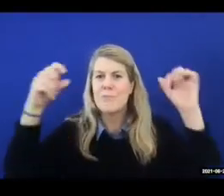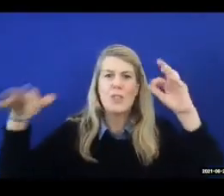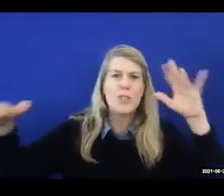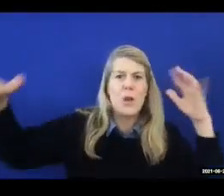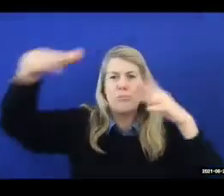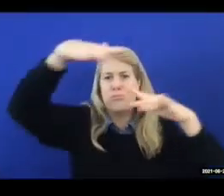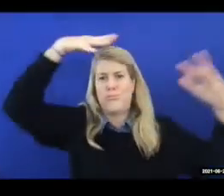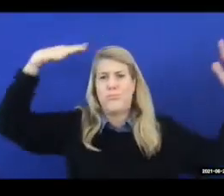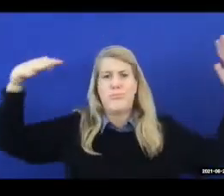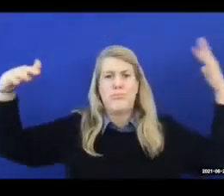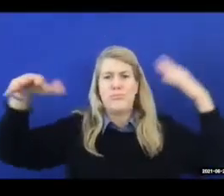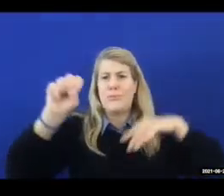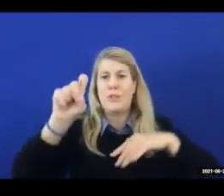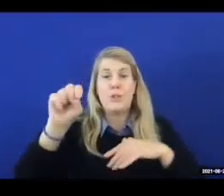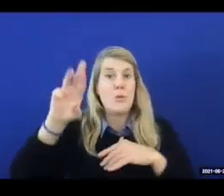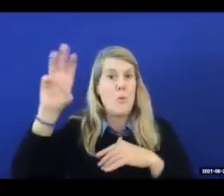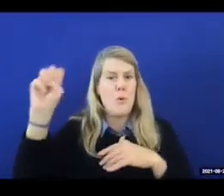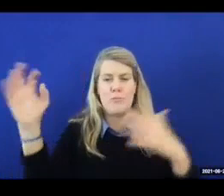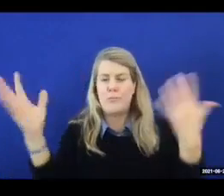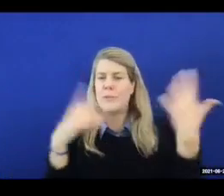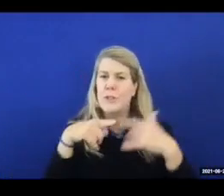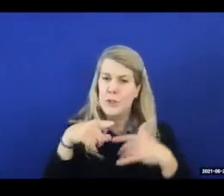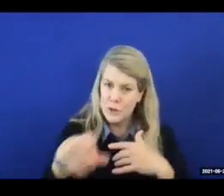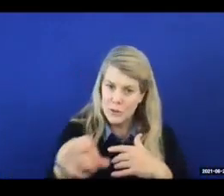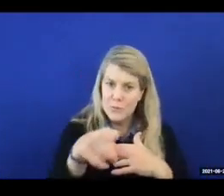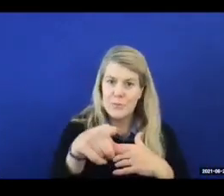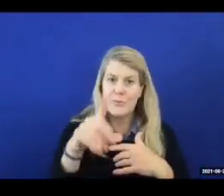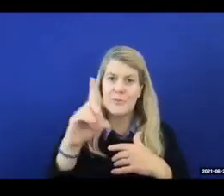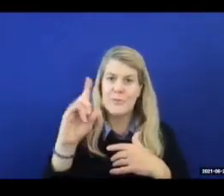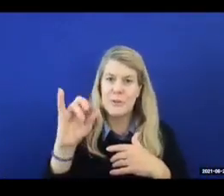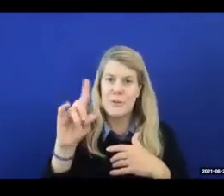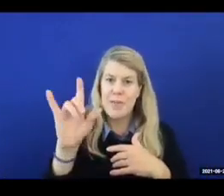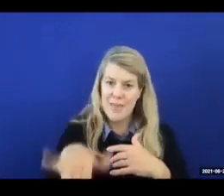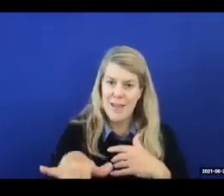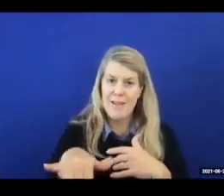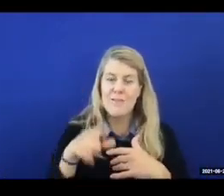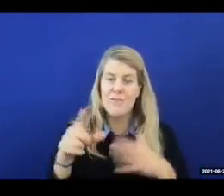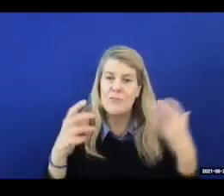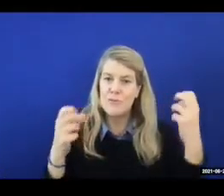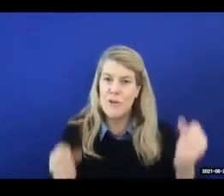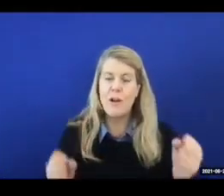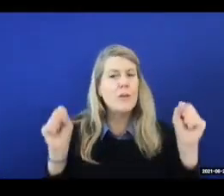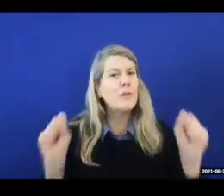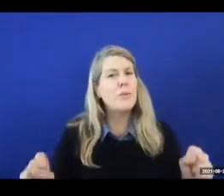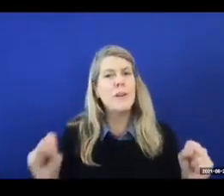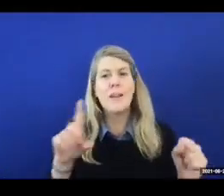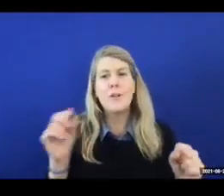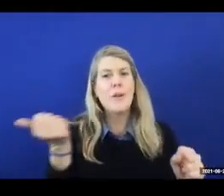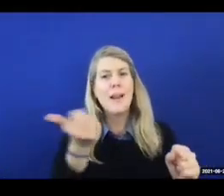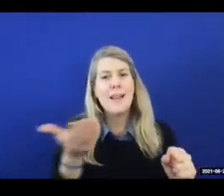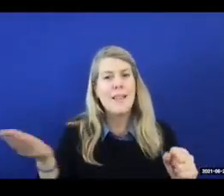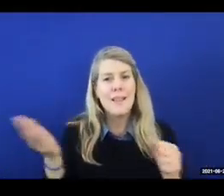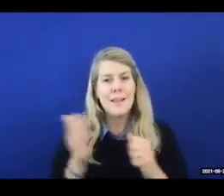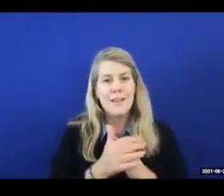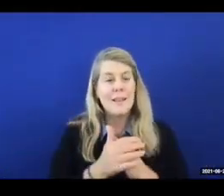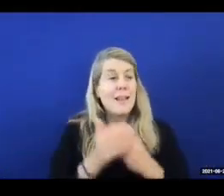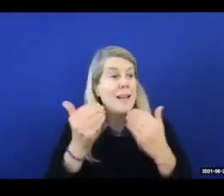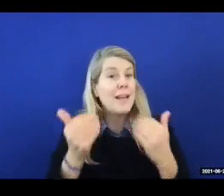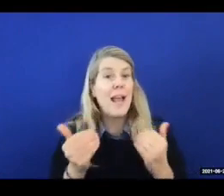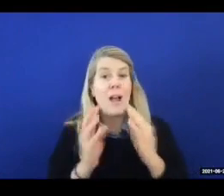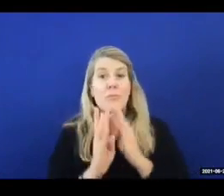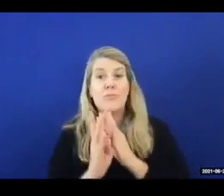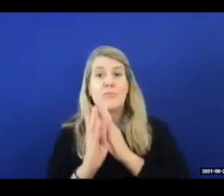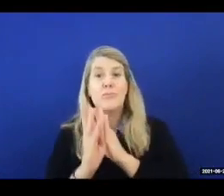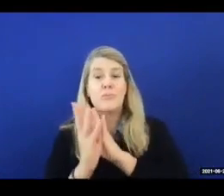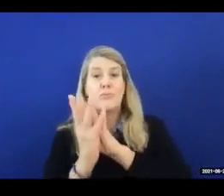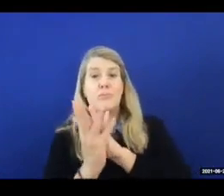the people who did that. You are strong, and you can do anything. And now that we find ourselves coming